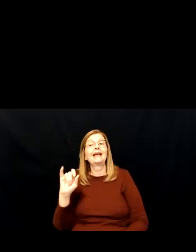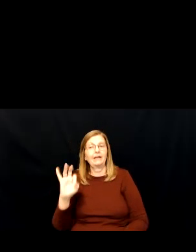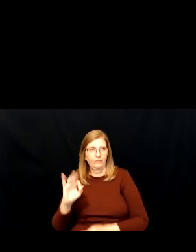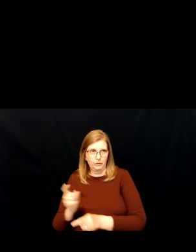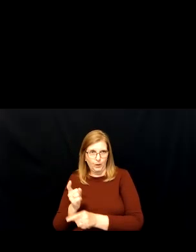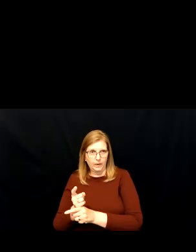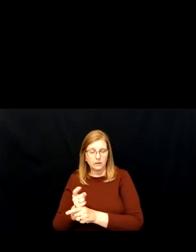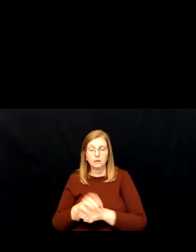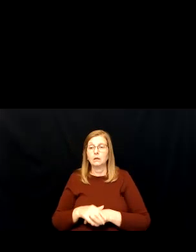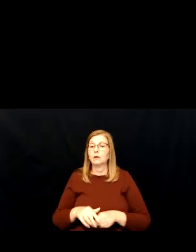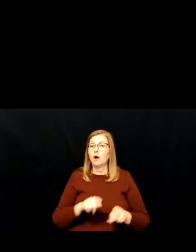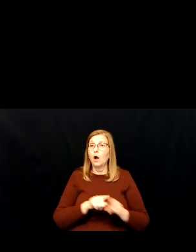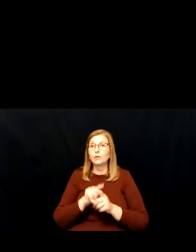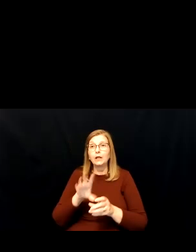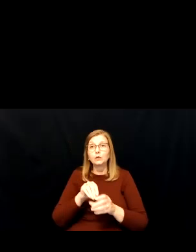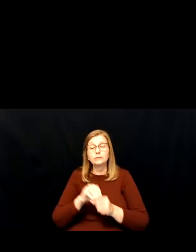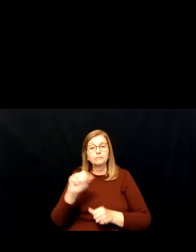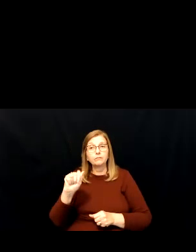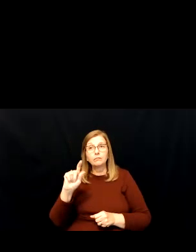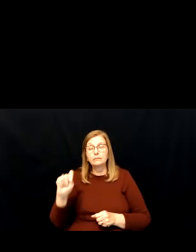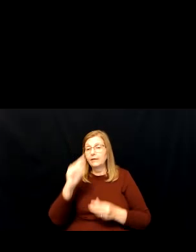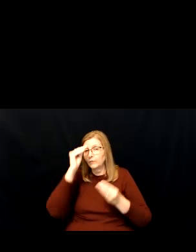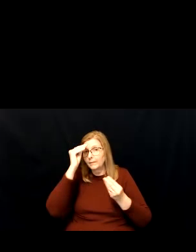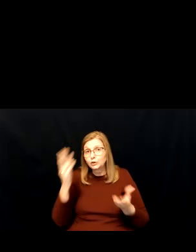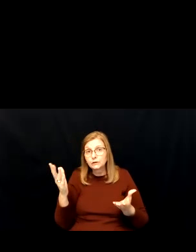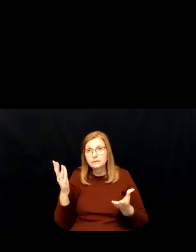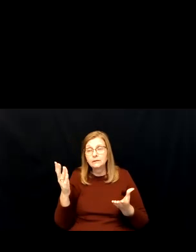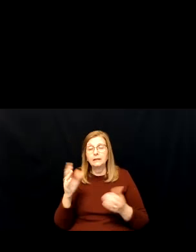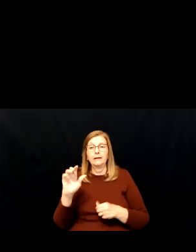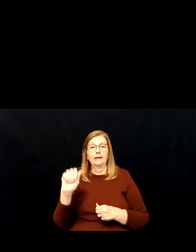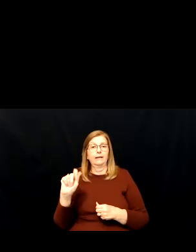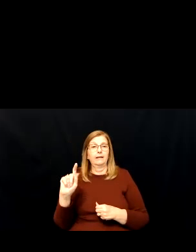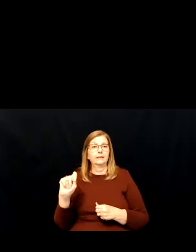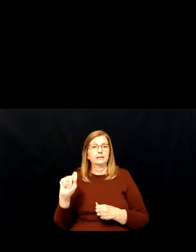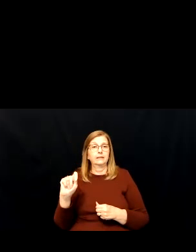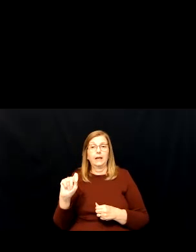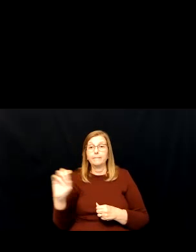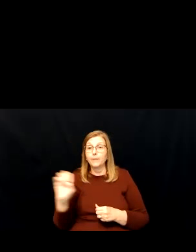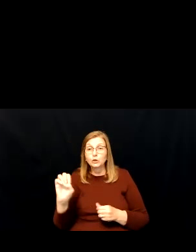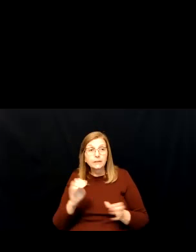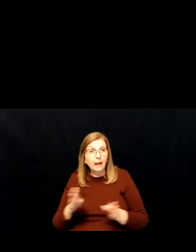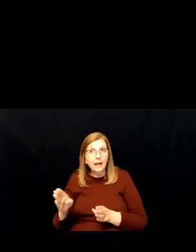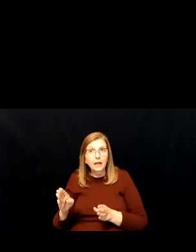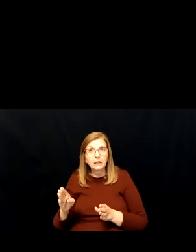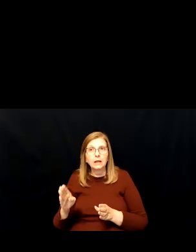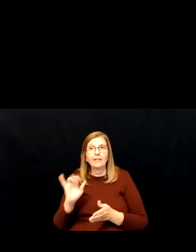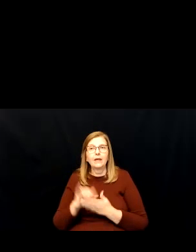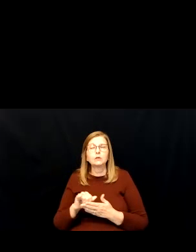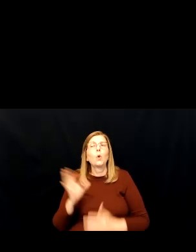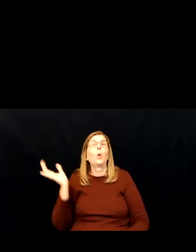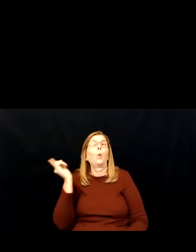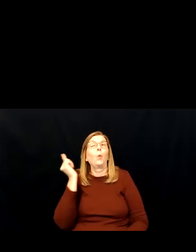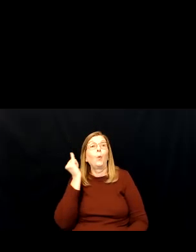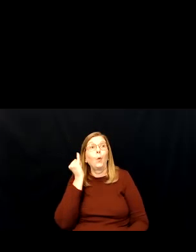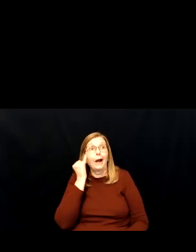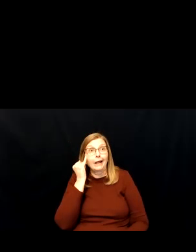It also includes assistive technology information, assistive technology emergency plan. That's the what if